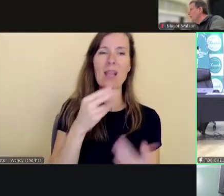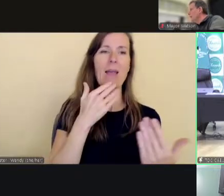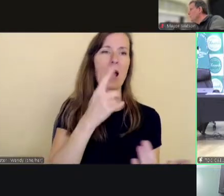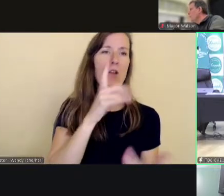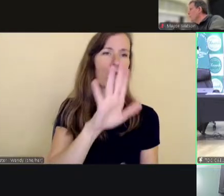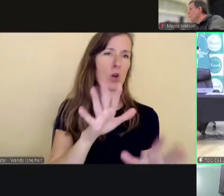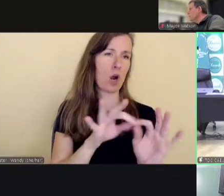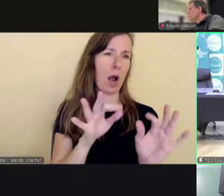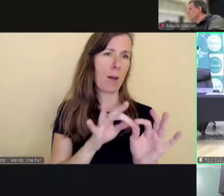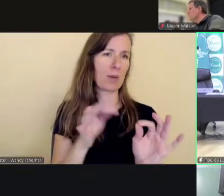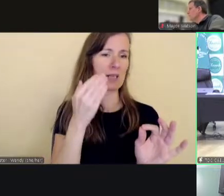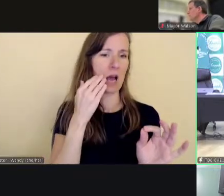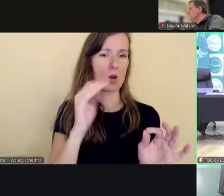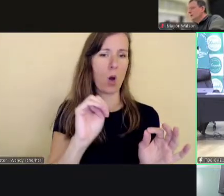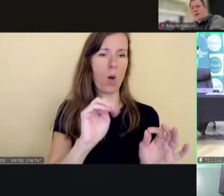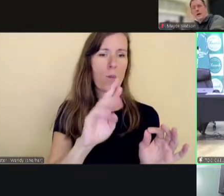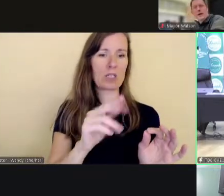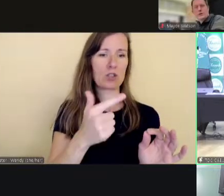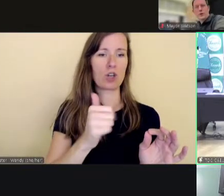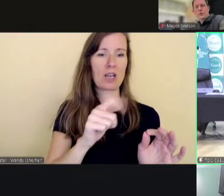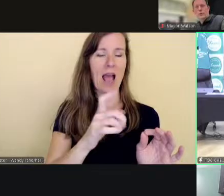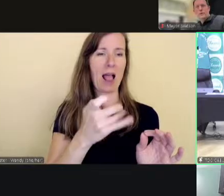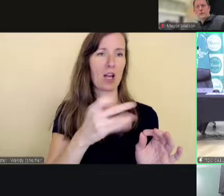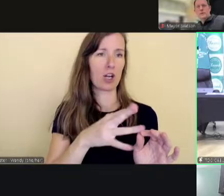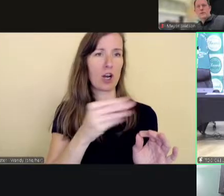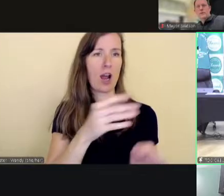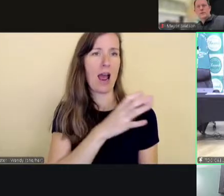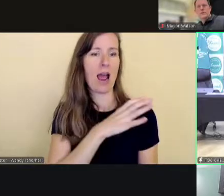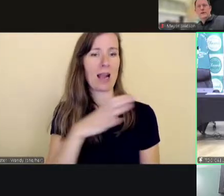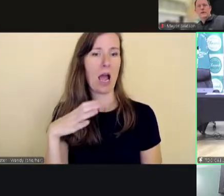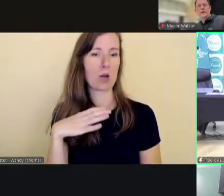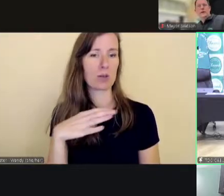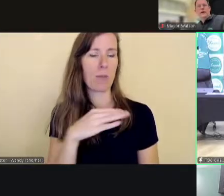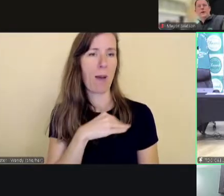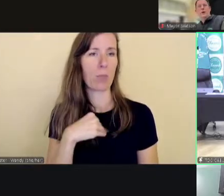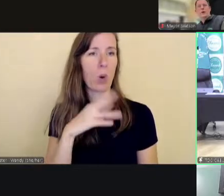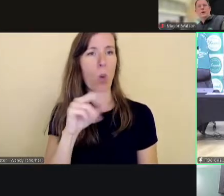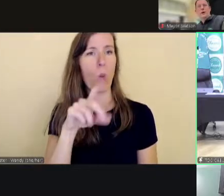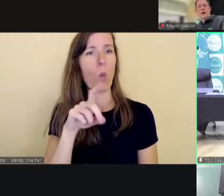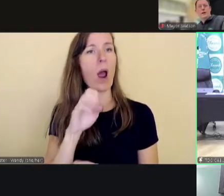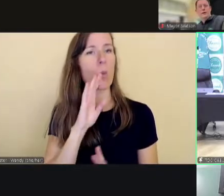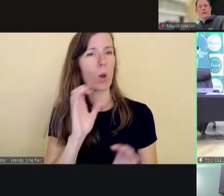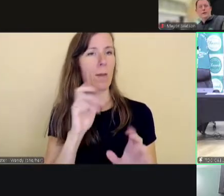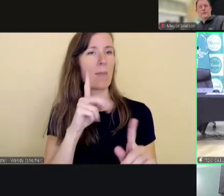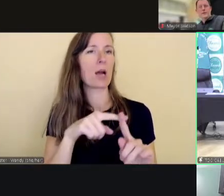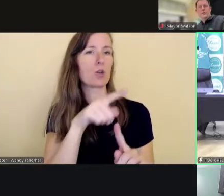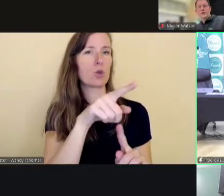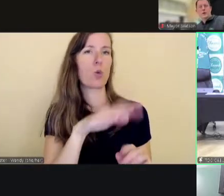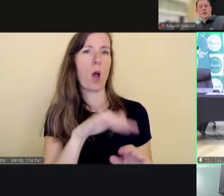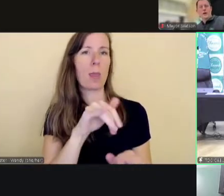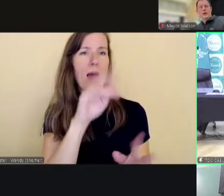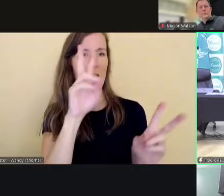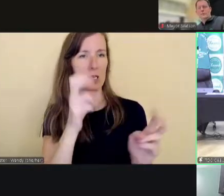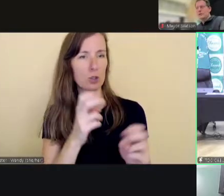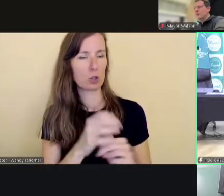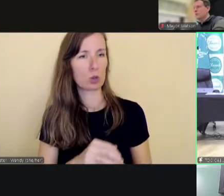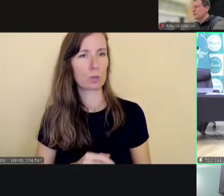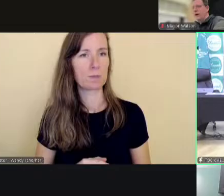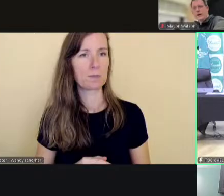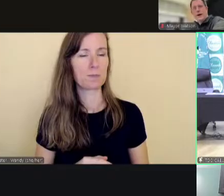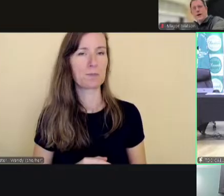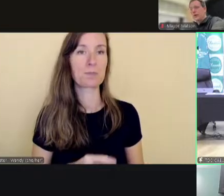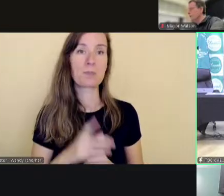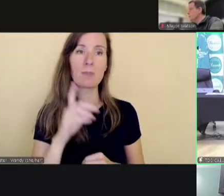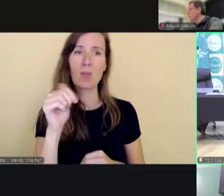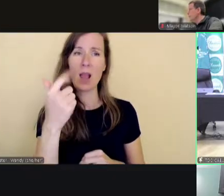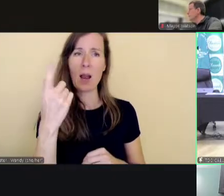that important issue. I don't see anyone online. If someone is online, please someone shout it